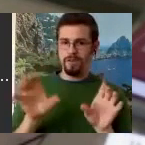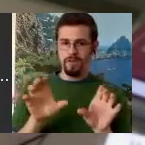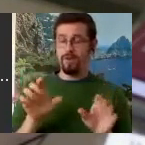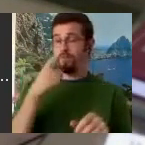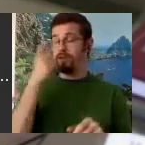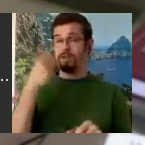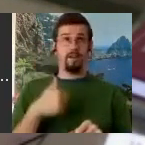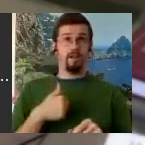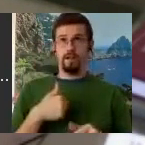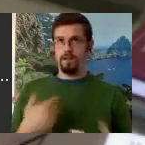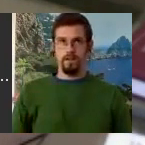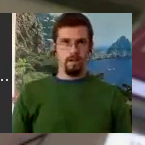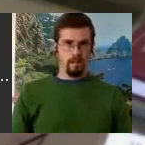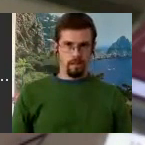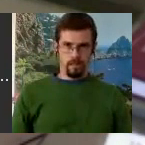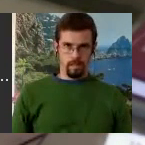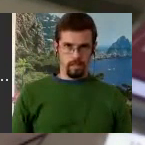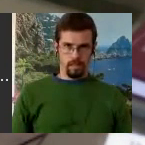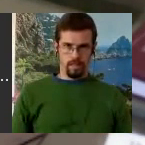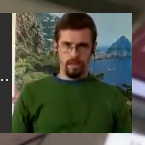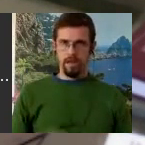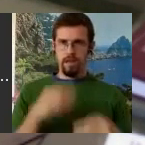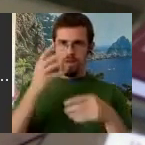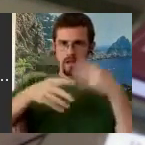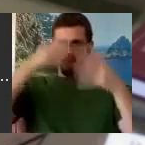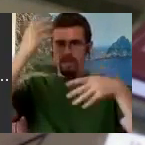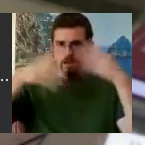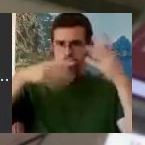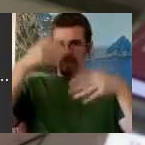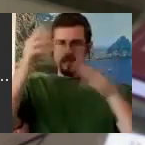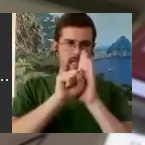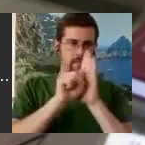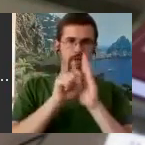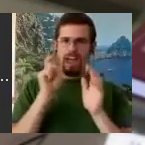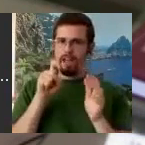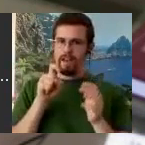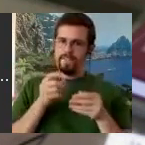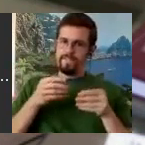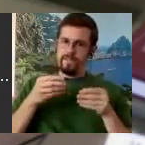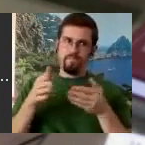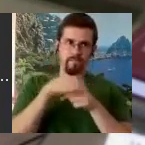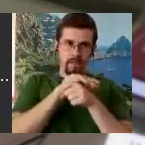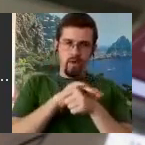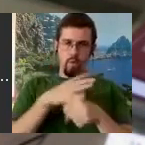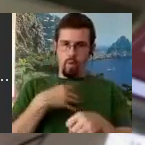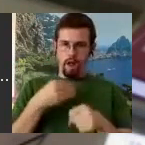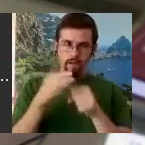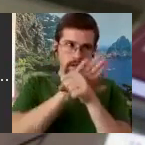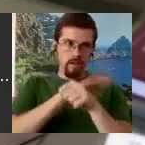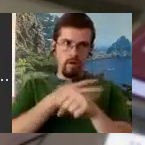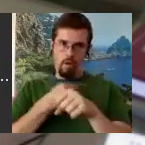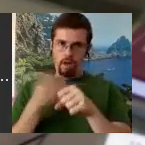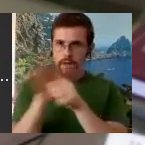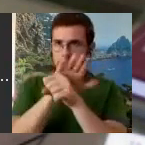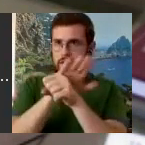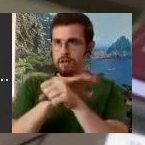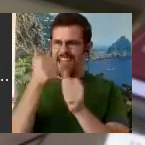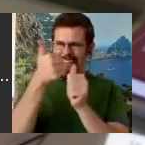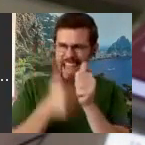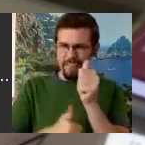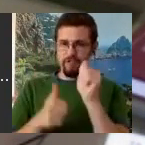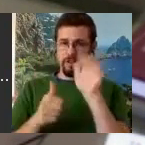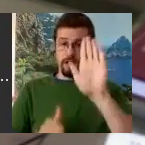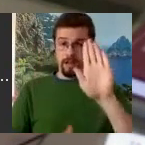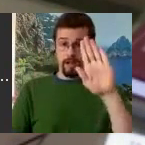at moments. I had to go through so many thousands of symbols and put in these white fills every single one of them, every rotation, making sure nothing